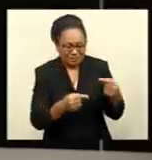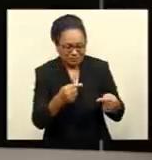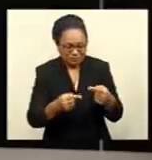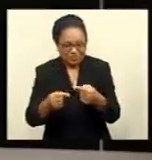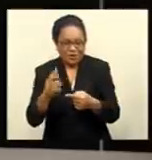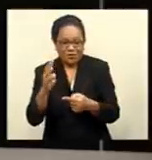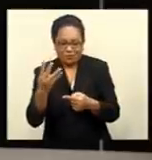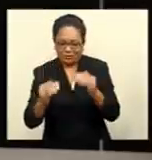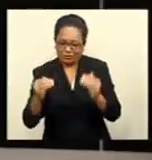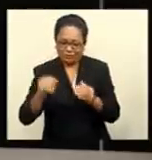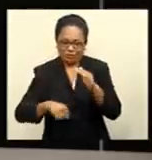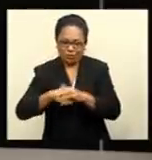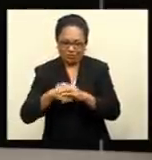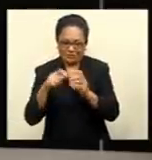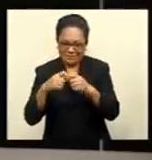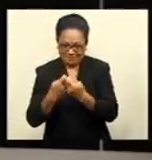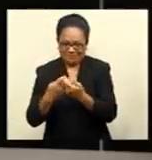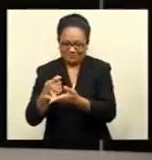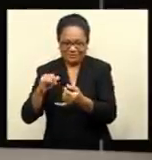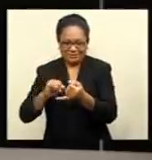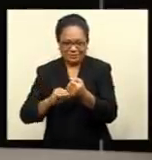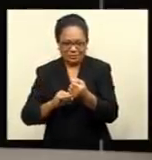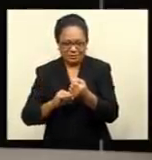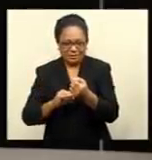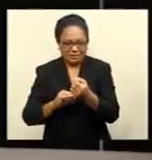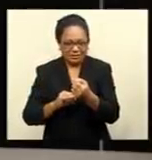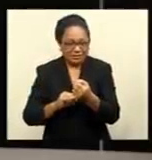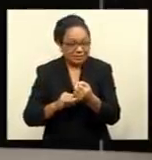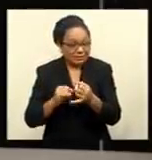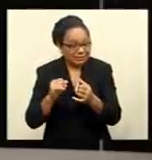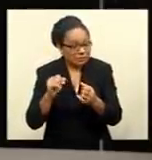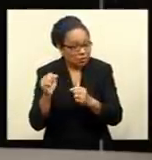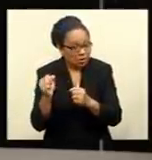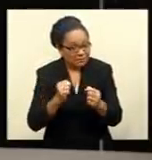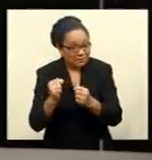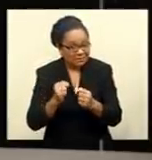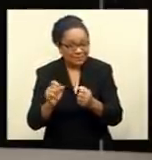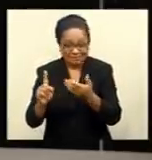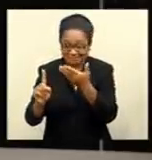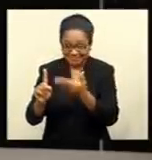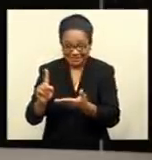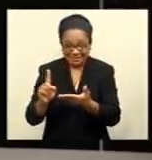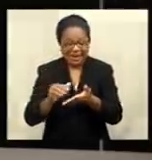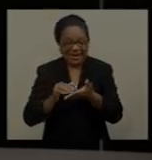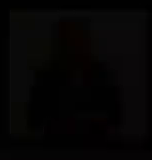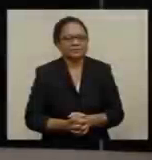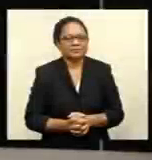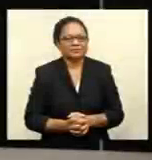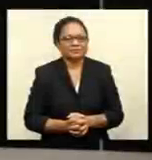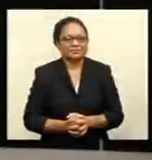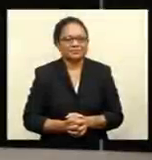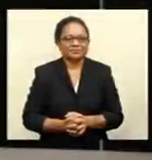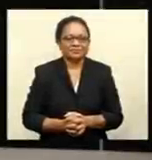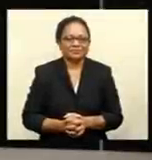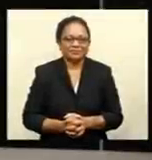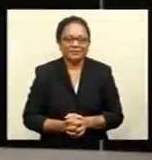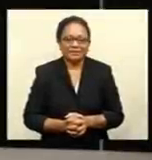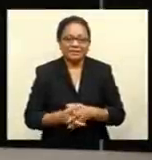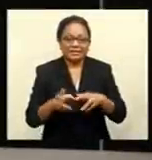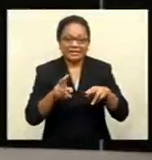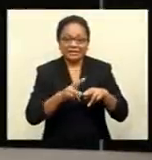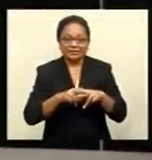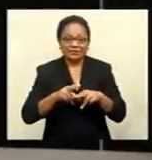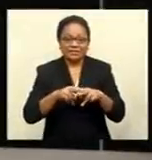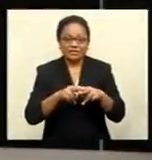in 6 years. It was Ryan Peppenhausen's hat-trick that assisted the side to a winning streak. Fiji Bati